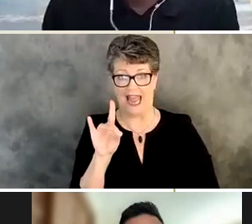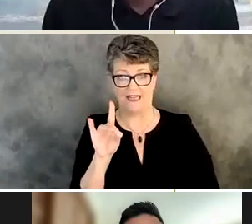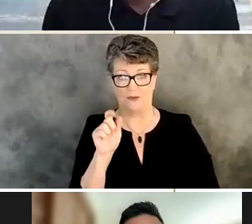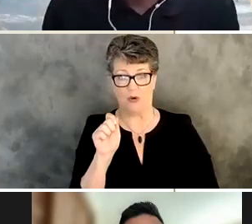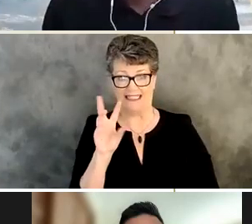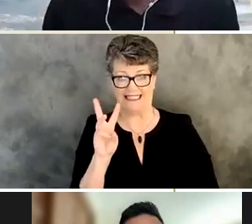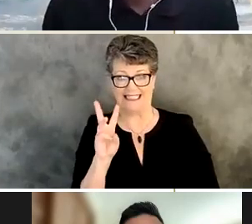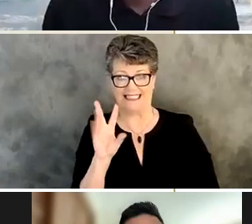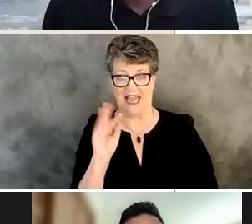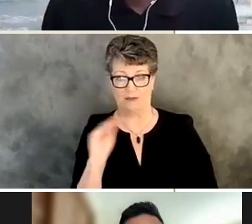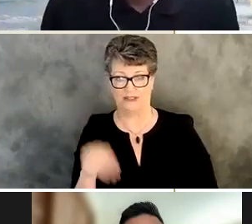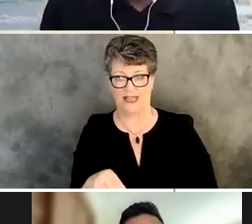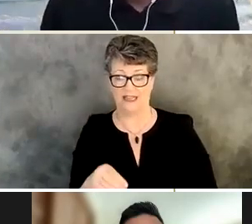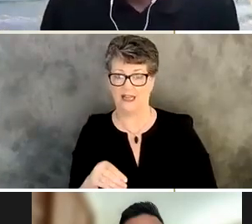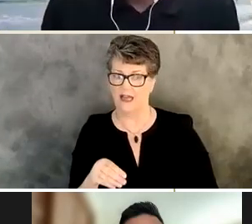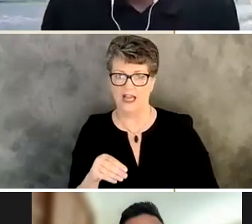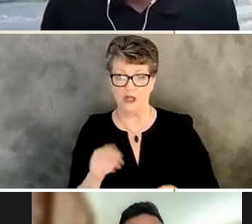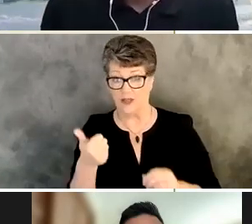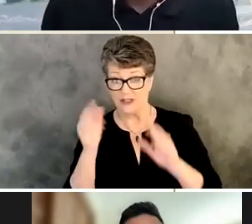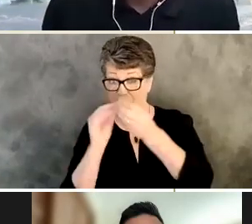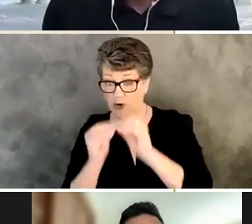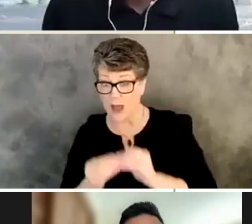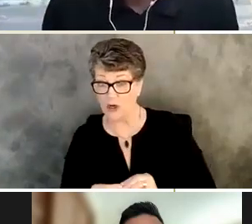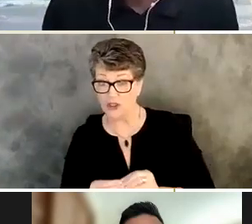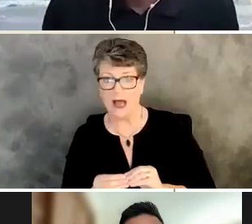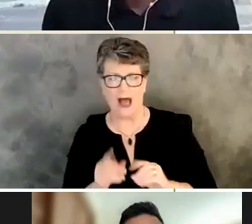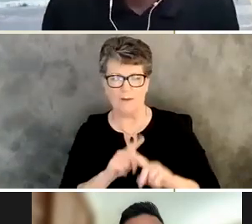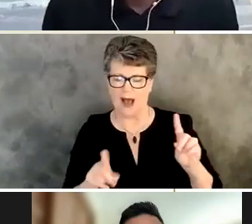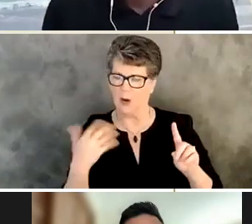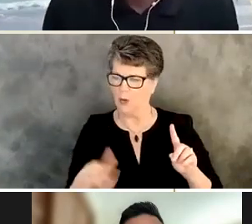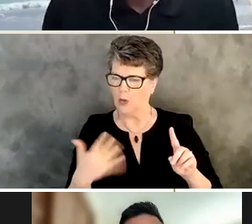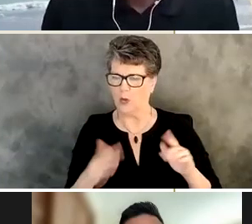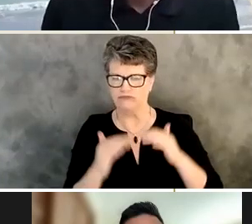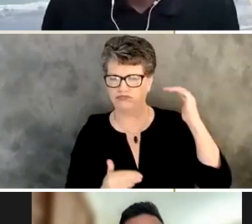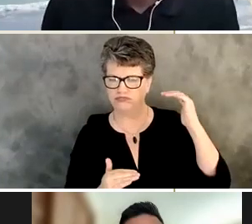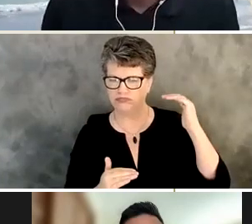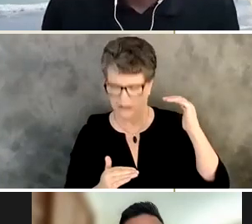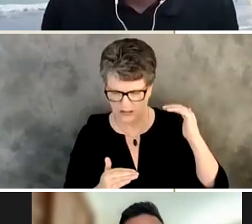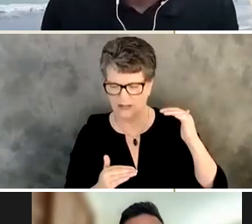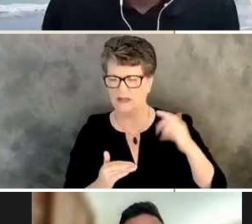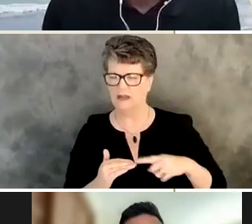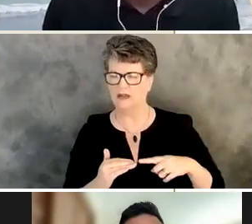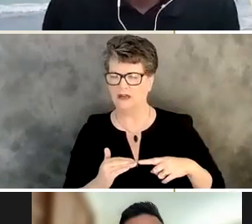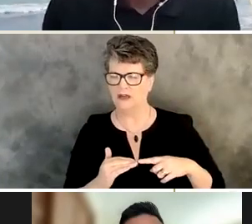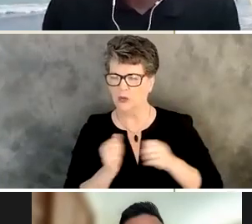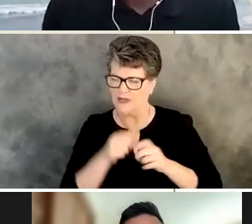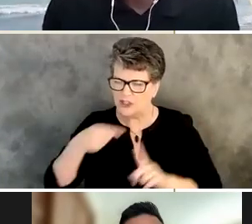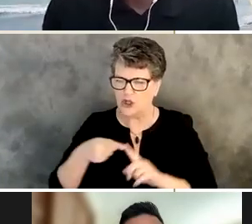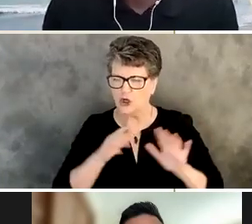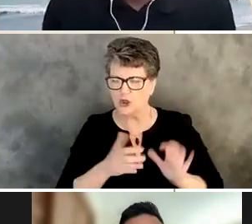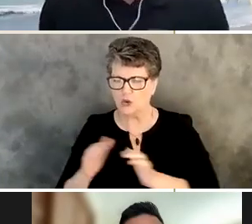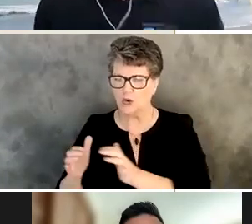see, there are these other numbers, but we can see that there is a health disparity among certain groups that